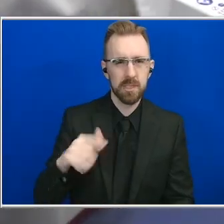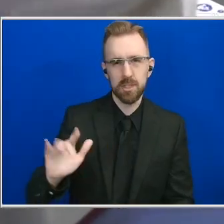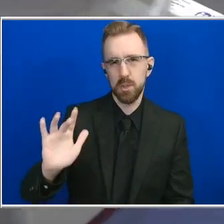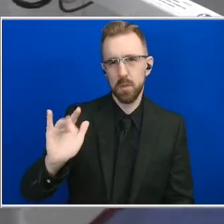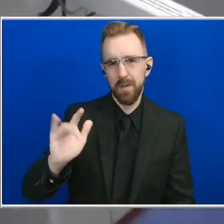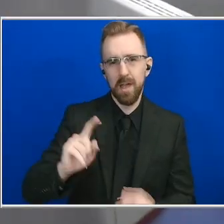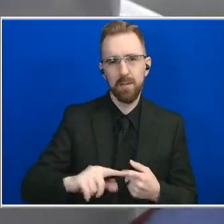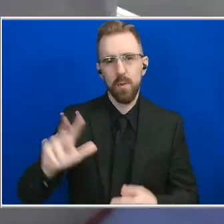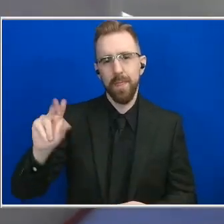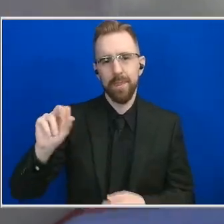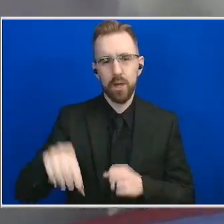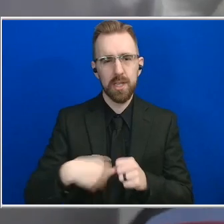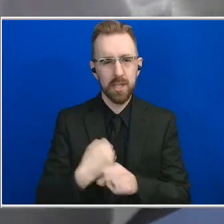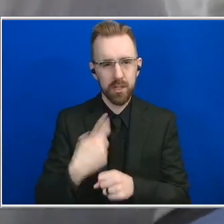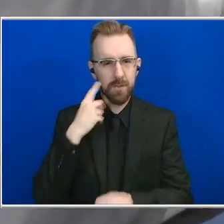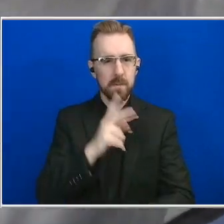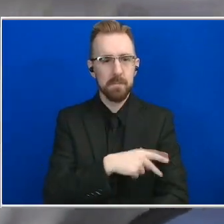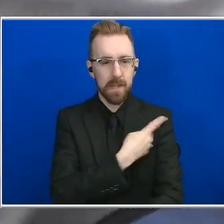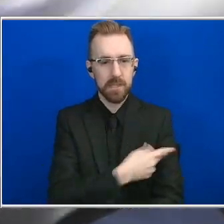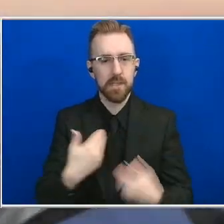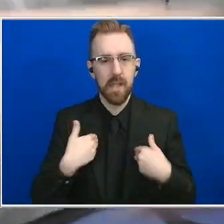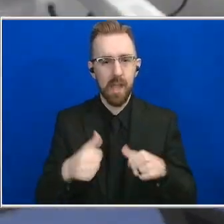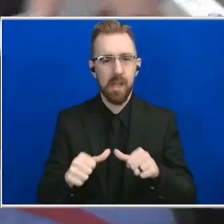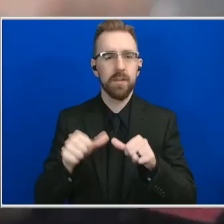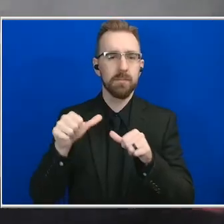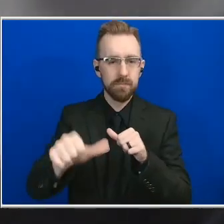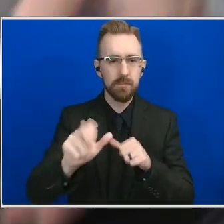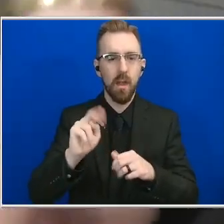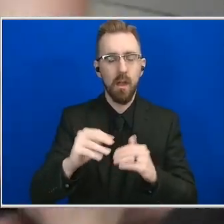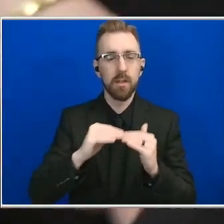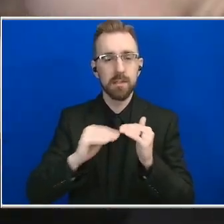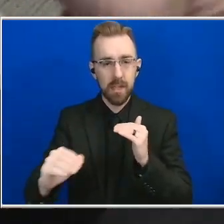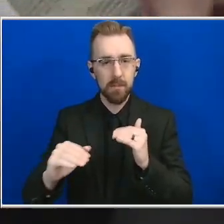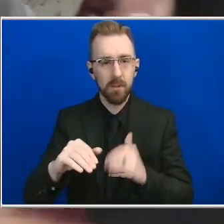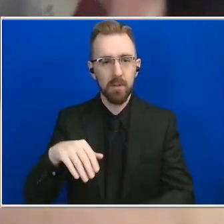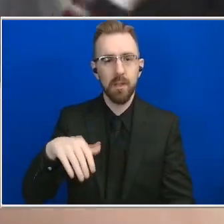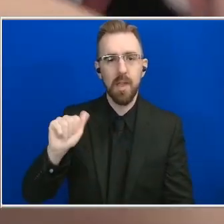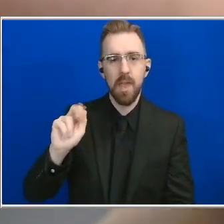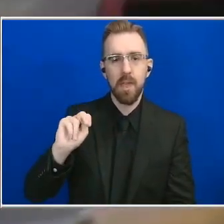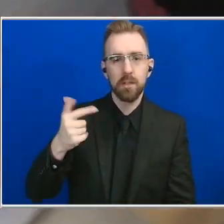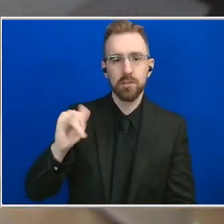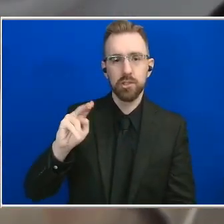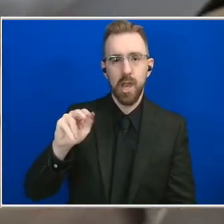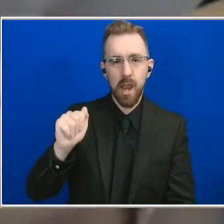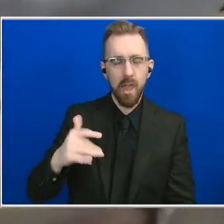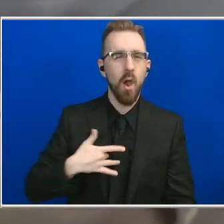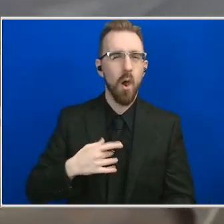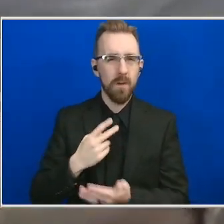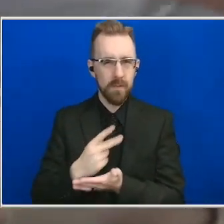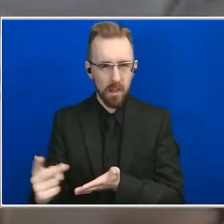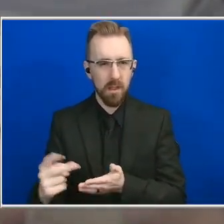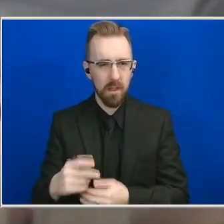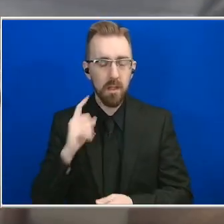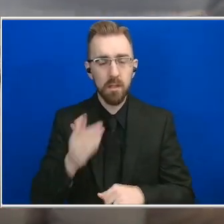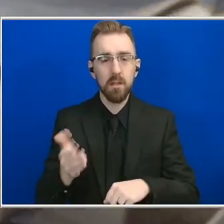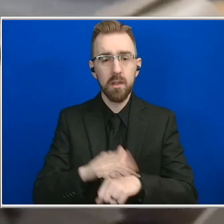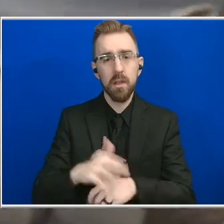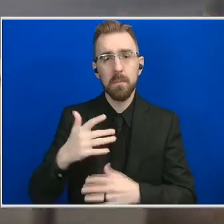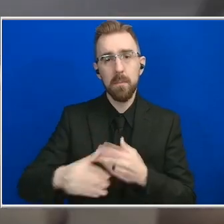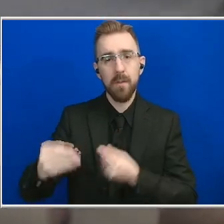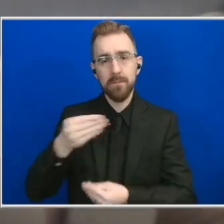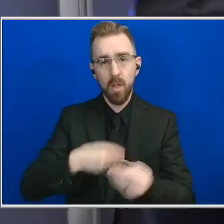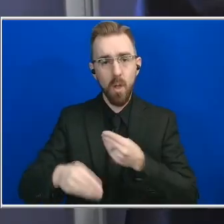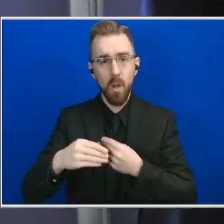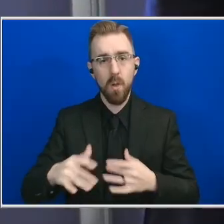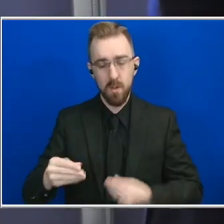for patients who have chronic unstable angina or heart failure. What we're doing is increasing blood flow going back to your heart. And